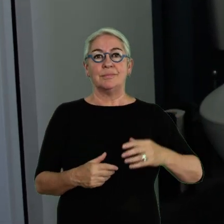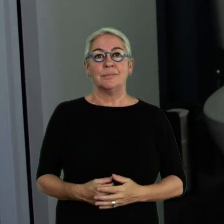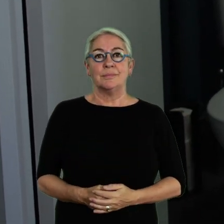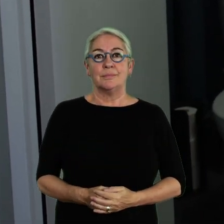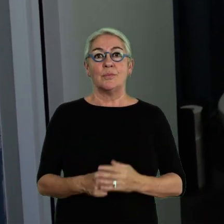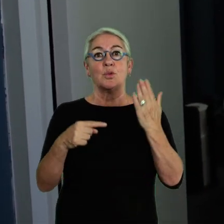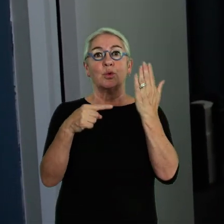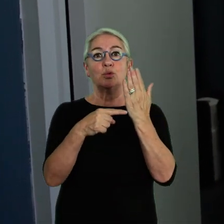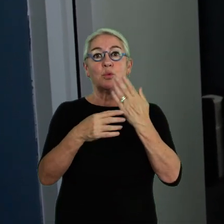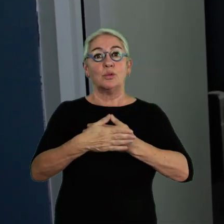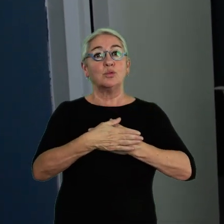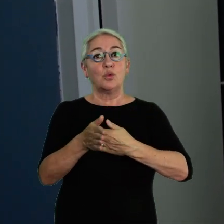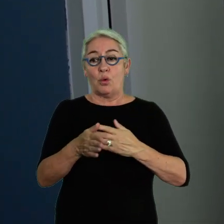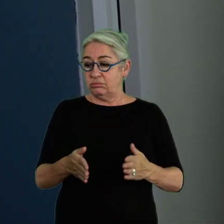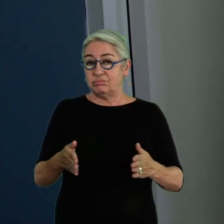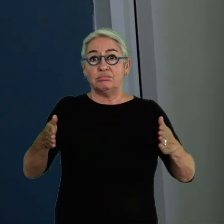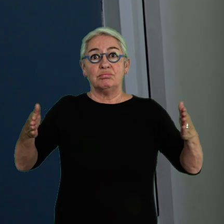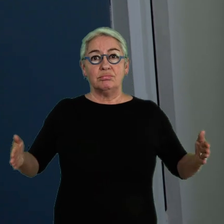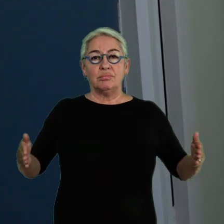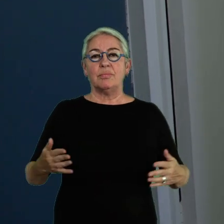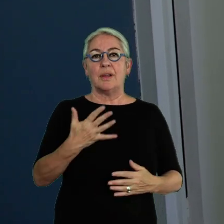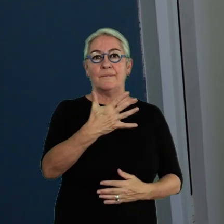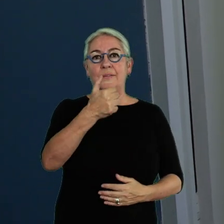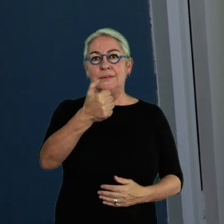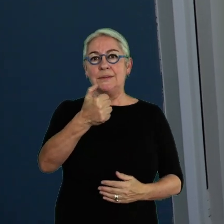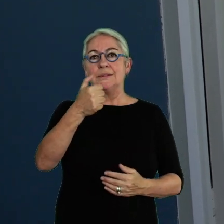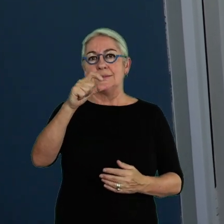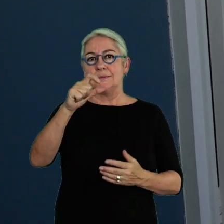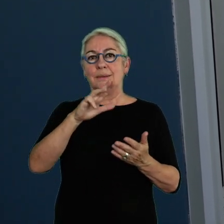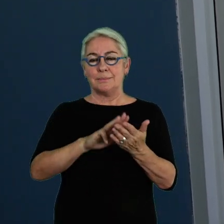The doors on the cubicles are narrow at 56 centimetres wide.